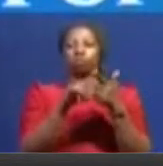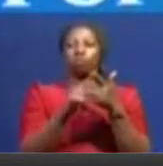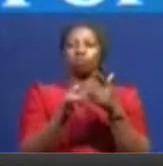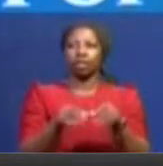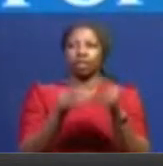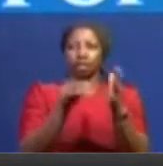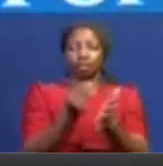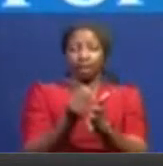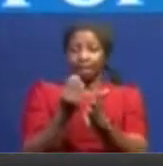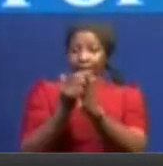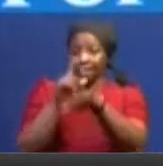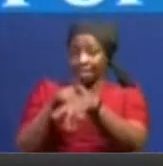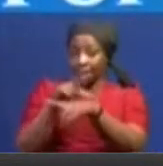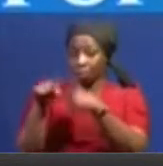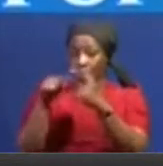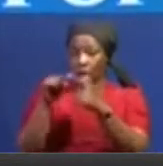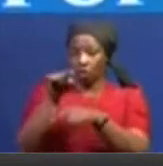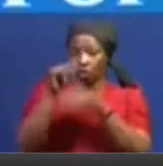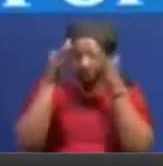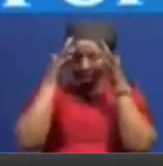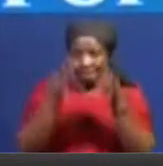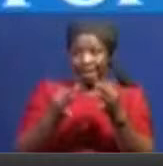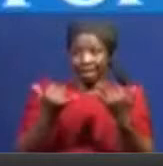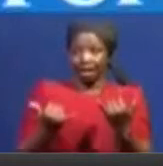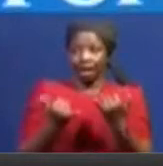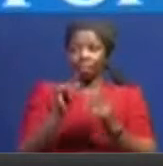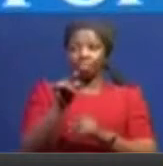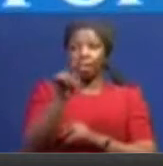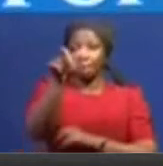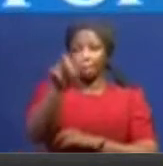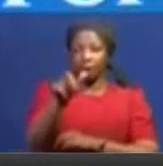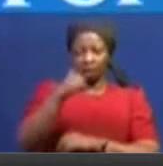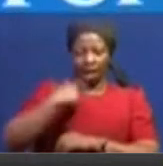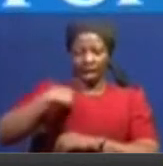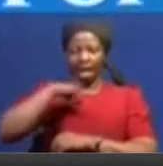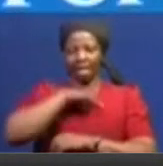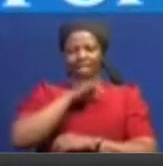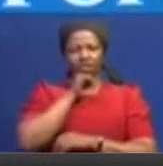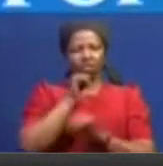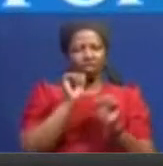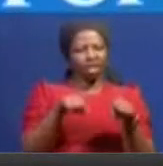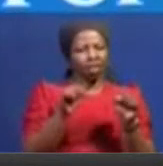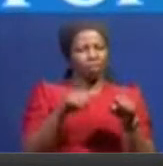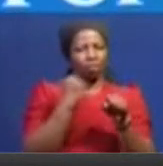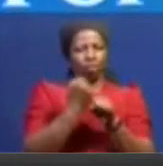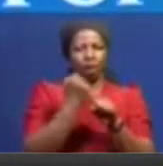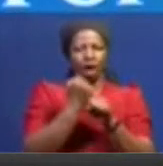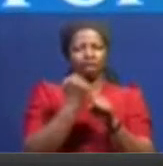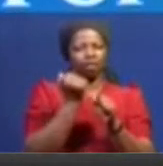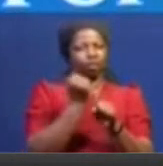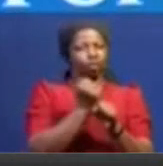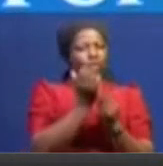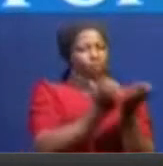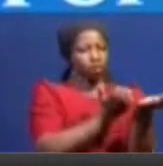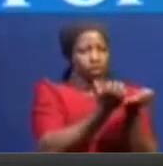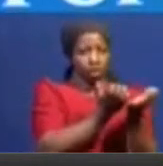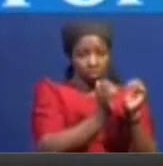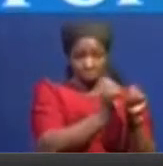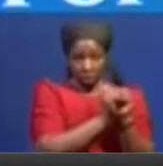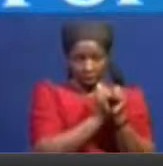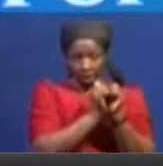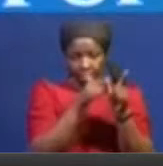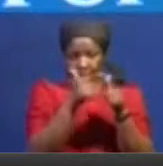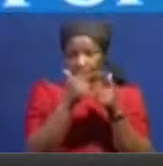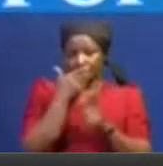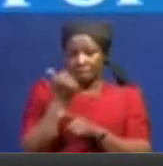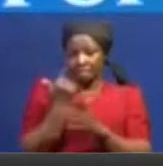at the time when you decide now, this person, we are not able to do this business together, then that person, the best that would have